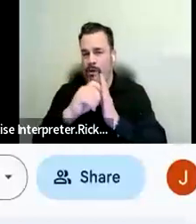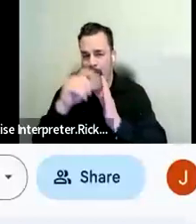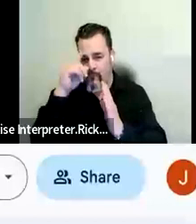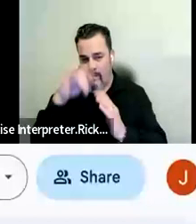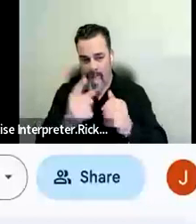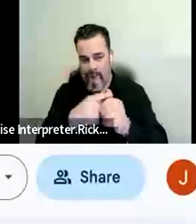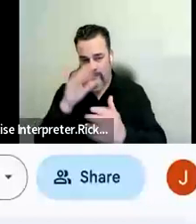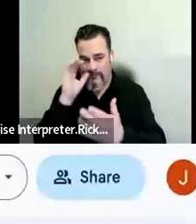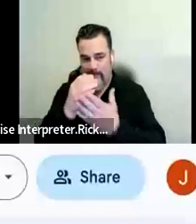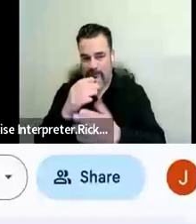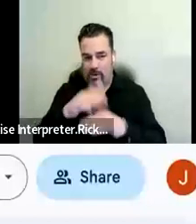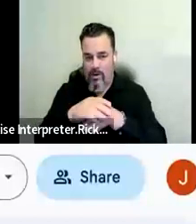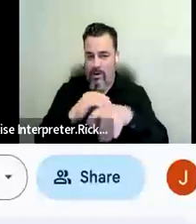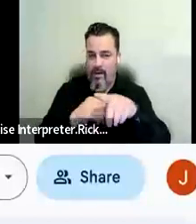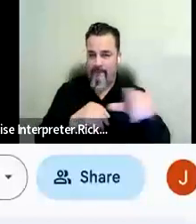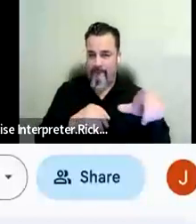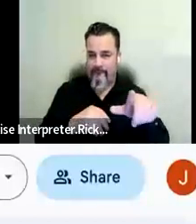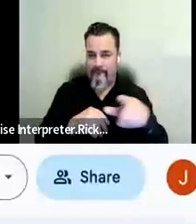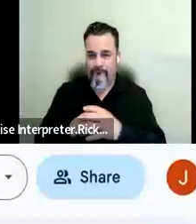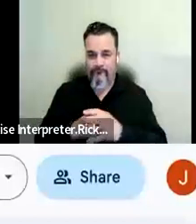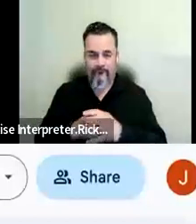first image, the one on the left?